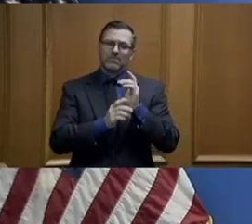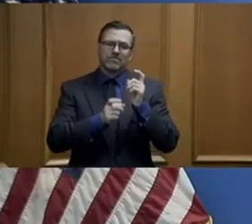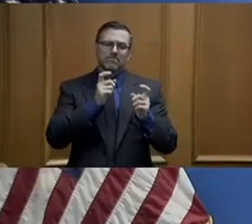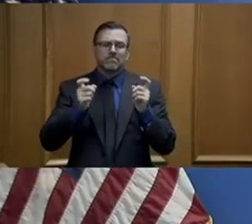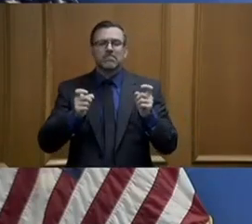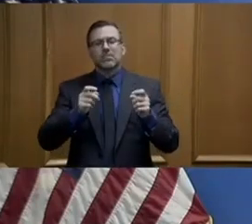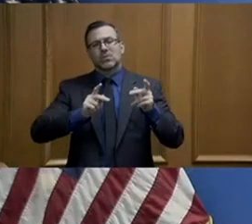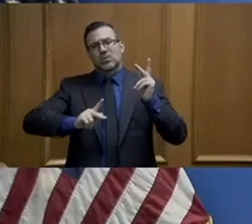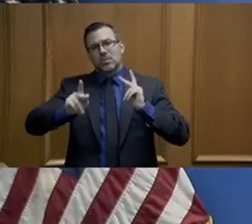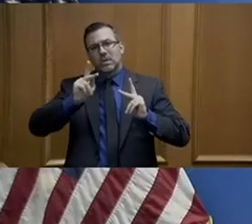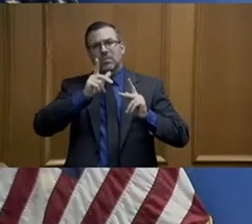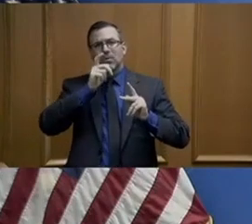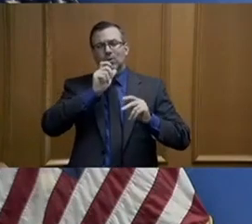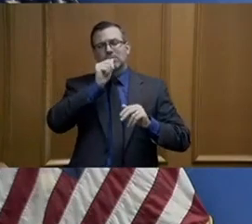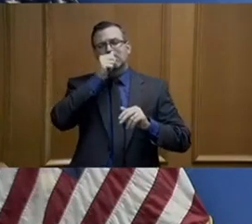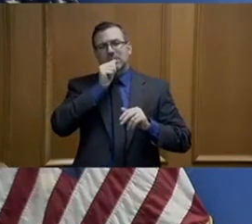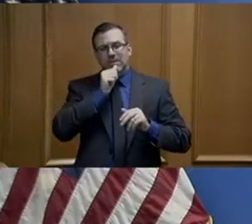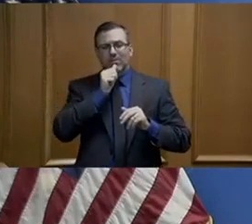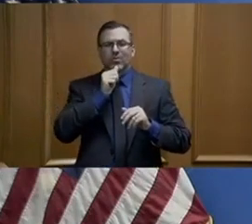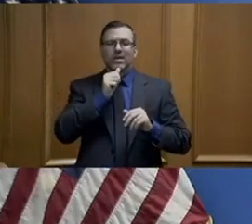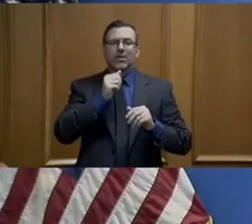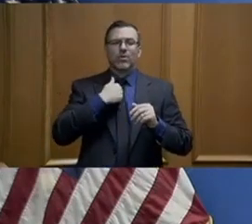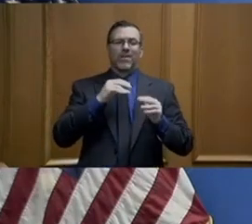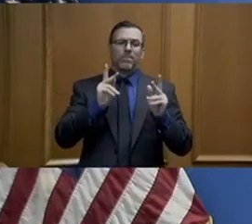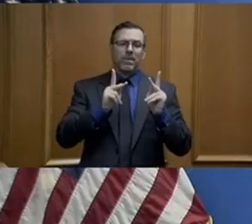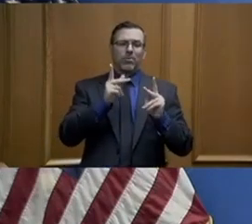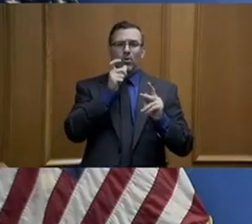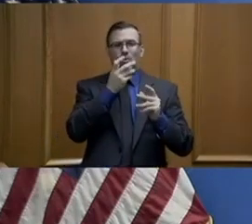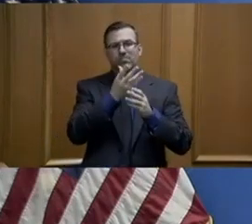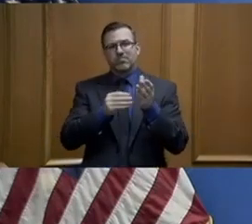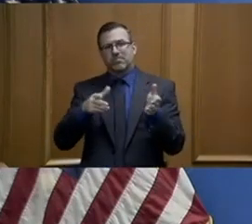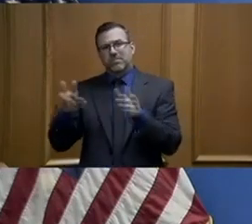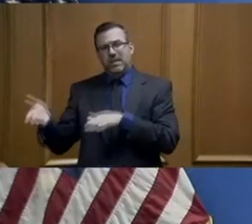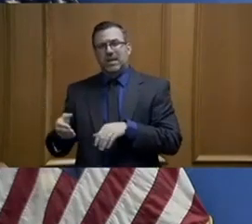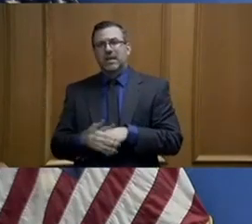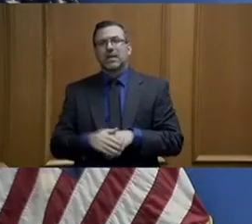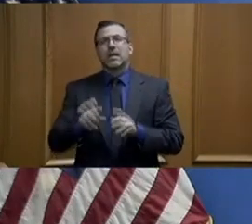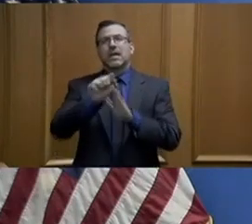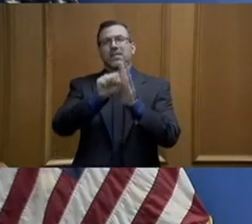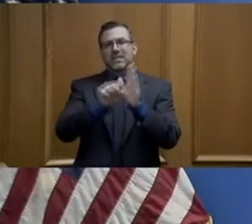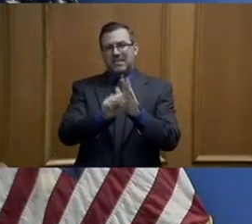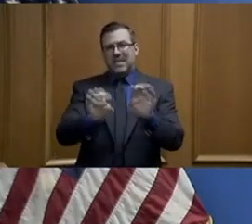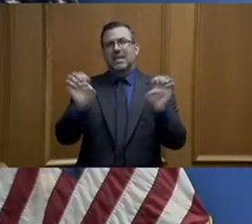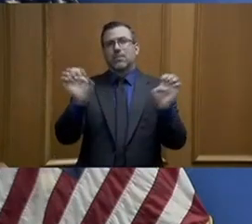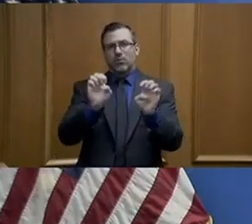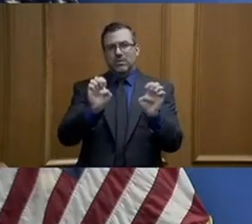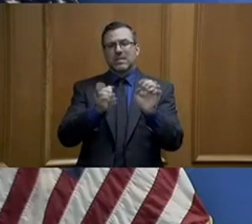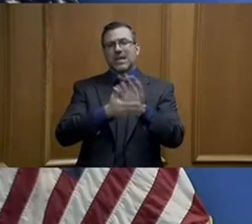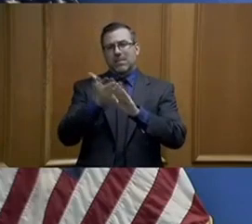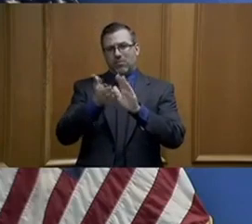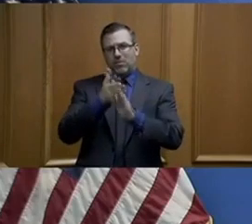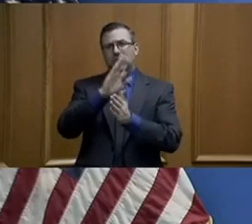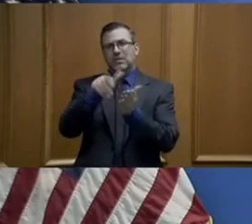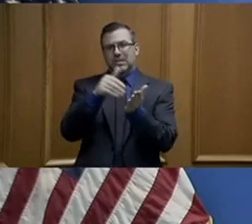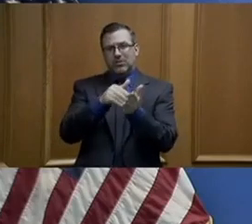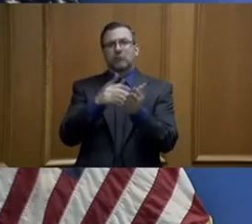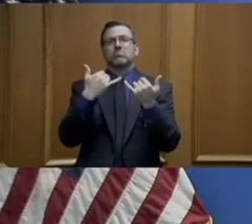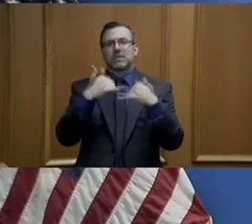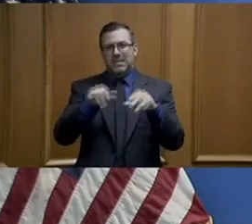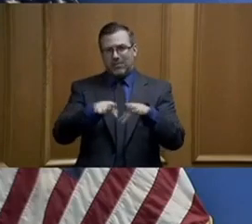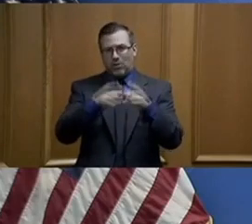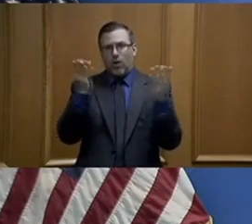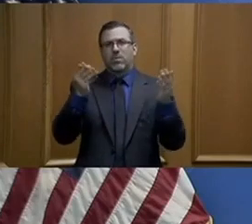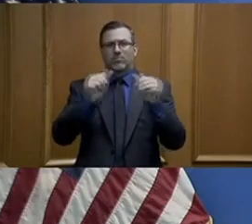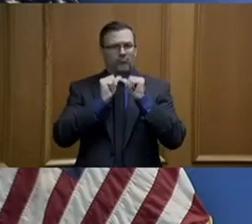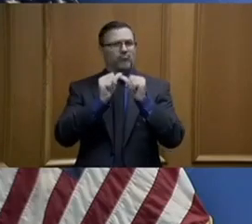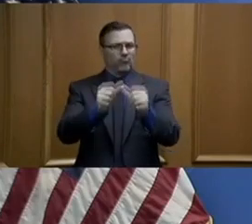loved ones during these hours. I will report that the State Emergency Operations Center is still activated and will remain activated